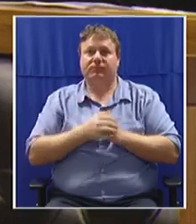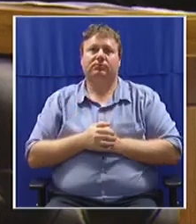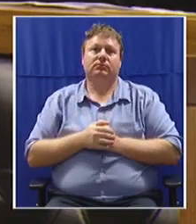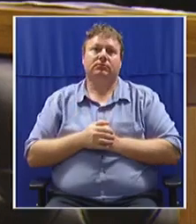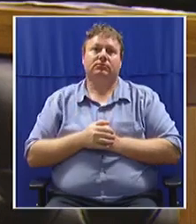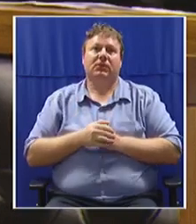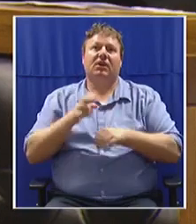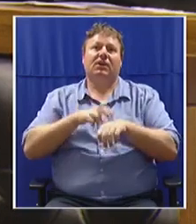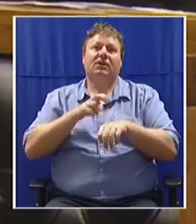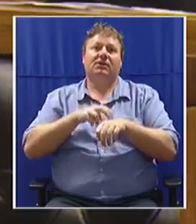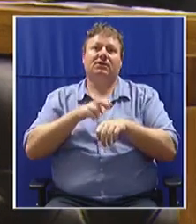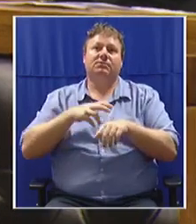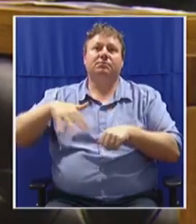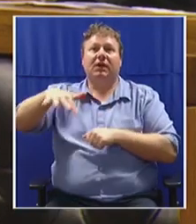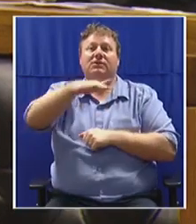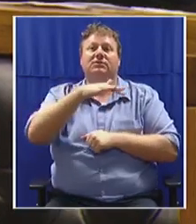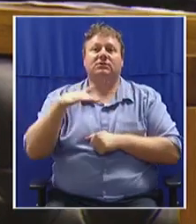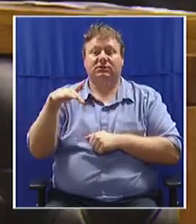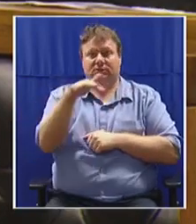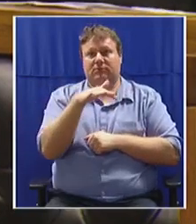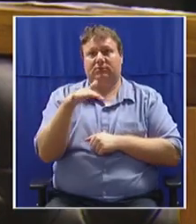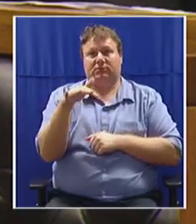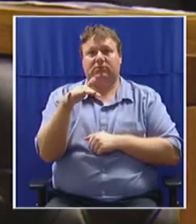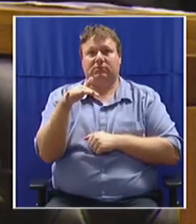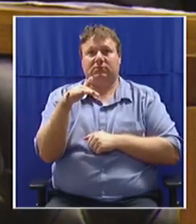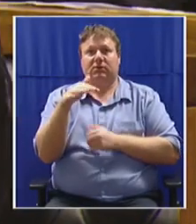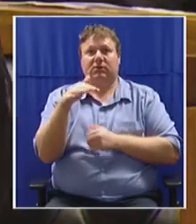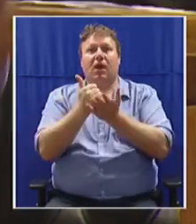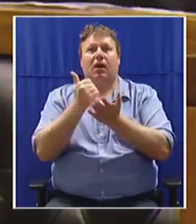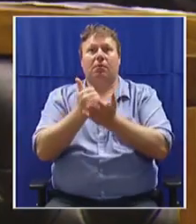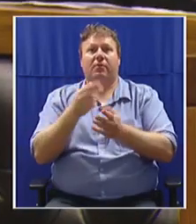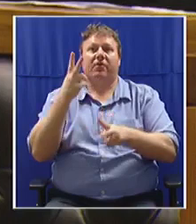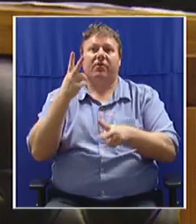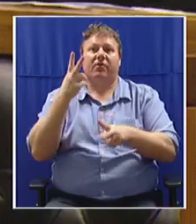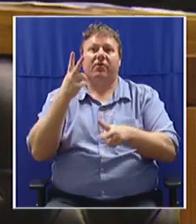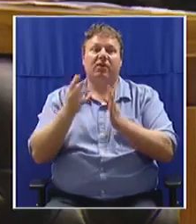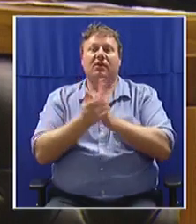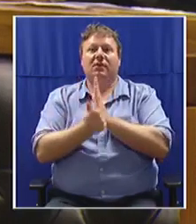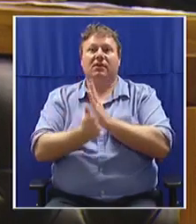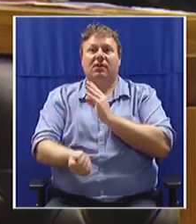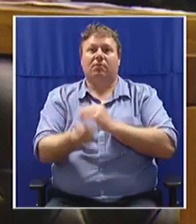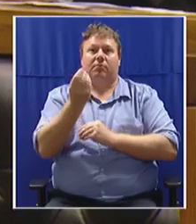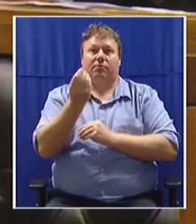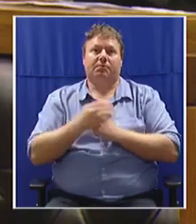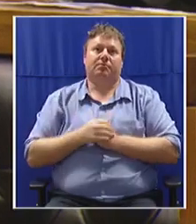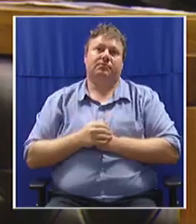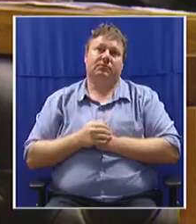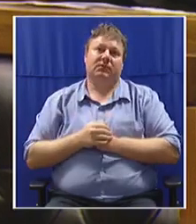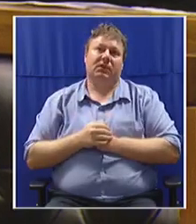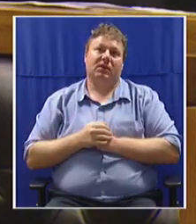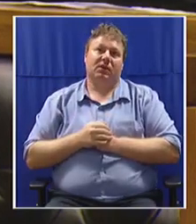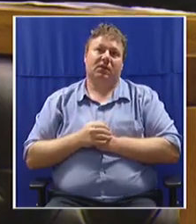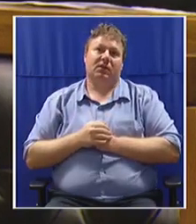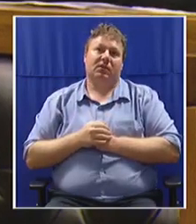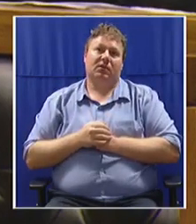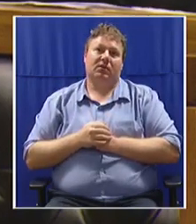a facility that will accommodate them, but finally, give them a skill, train them. So that